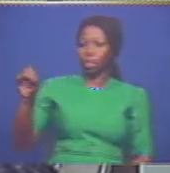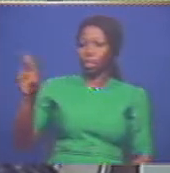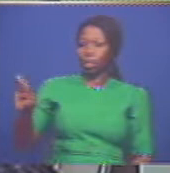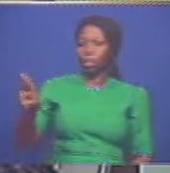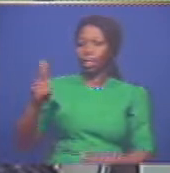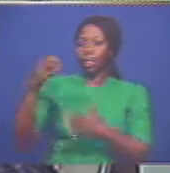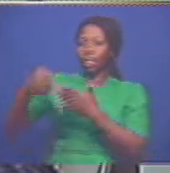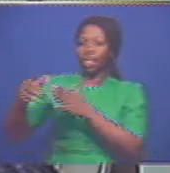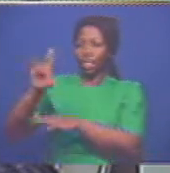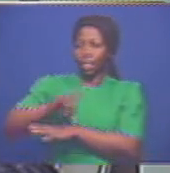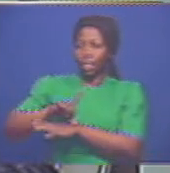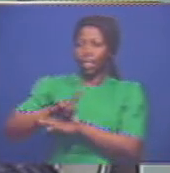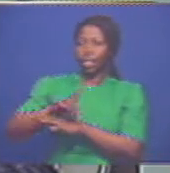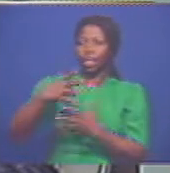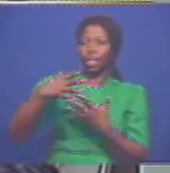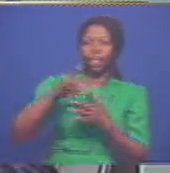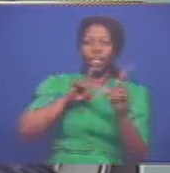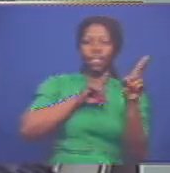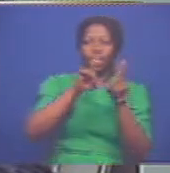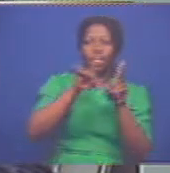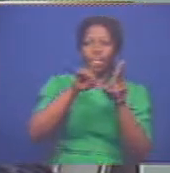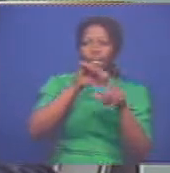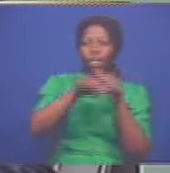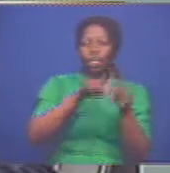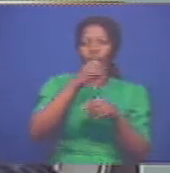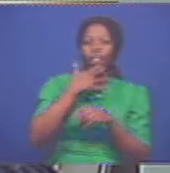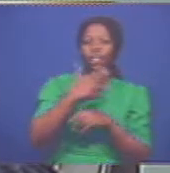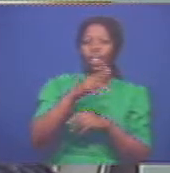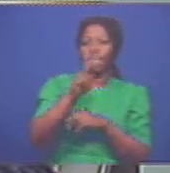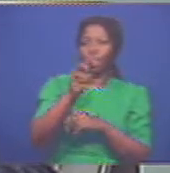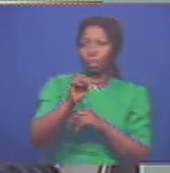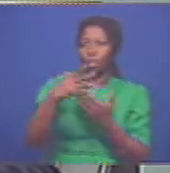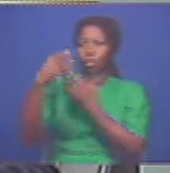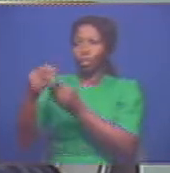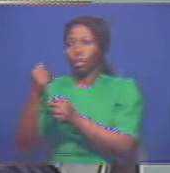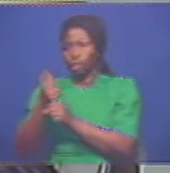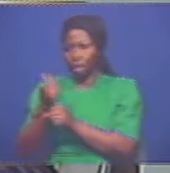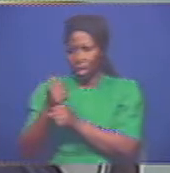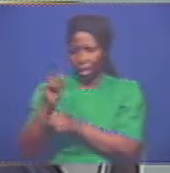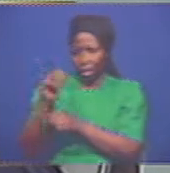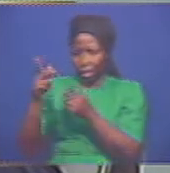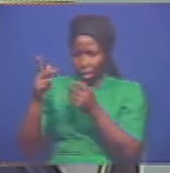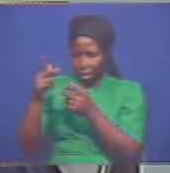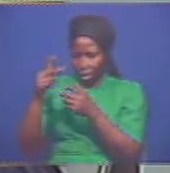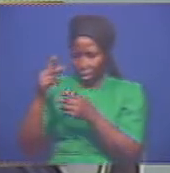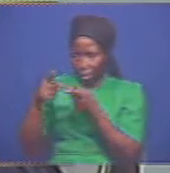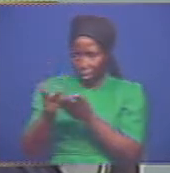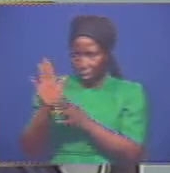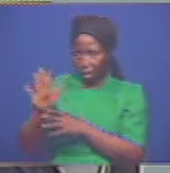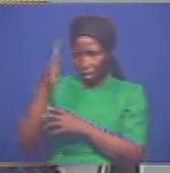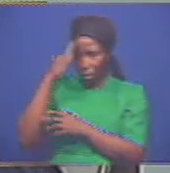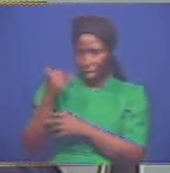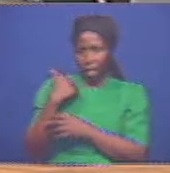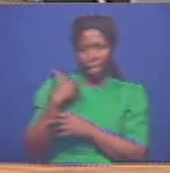day he's traveling like 400 kilometers to go where he's working, but they have train because they have a high